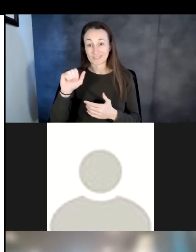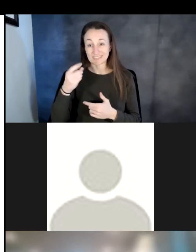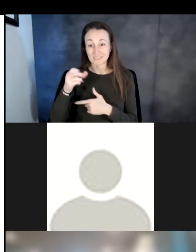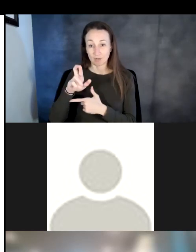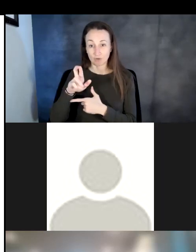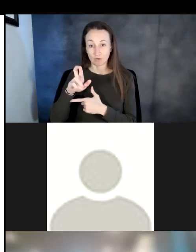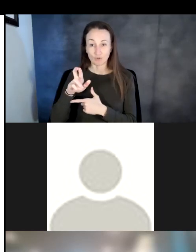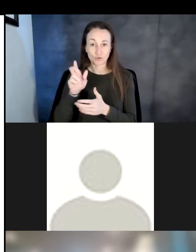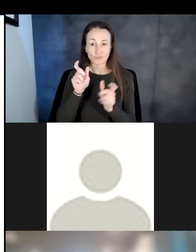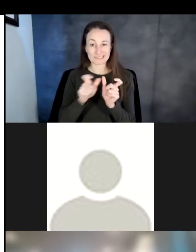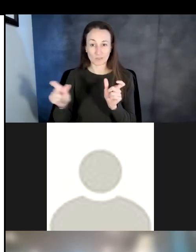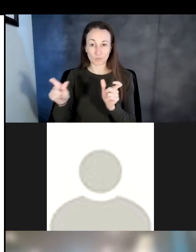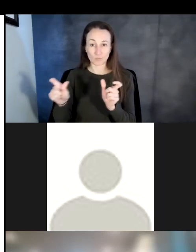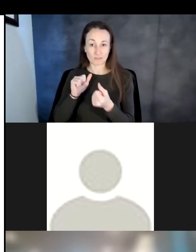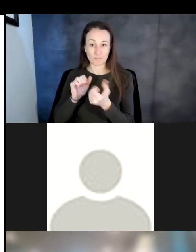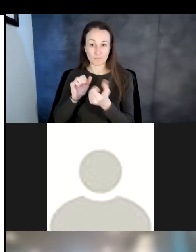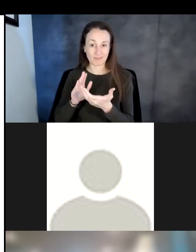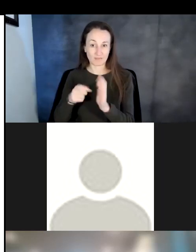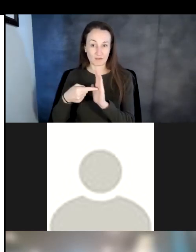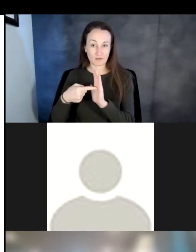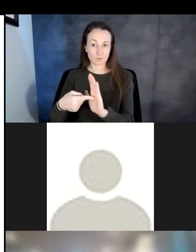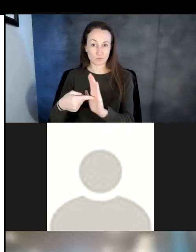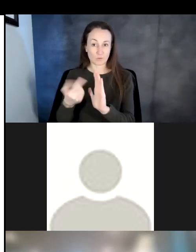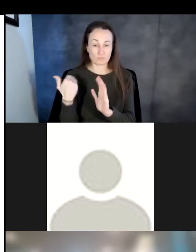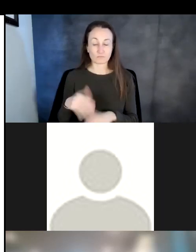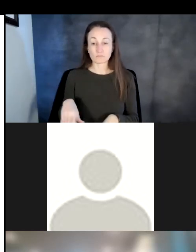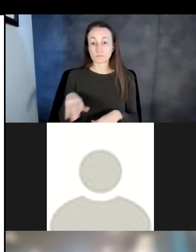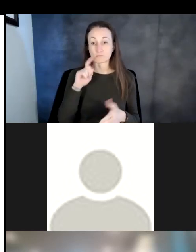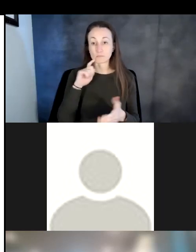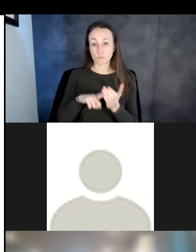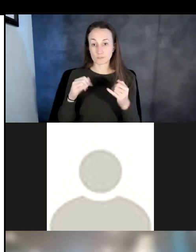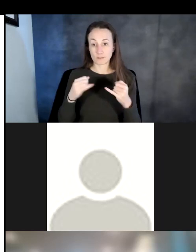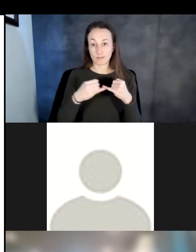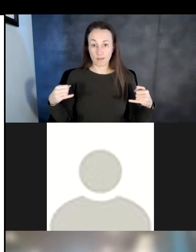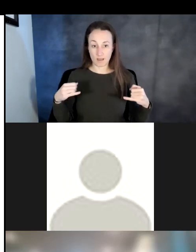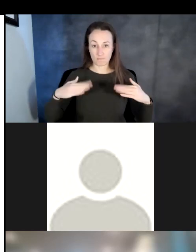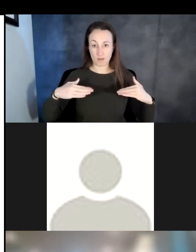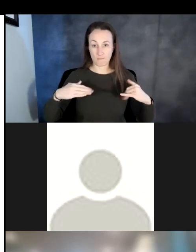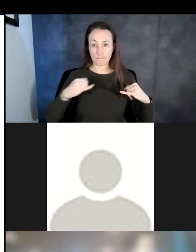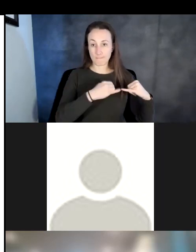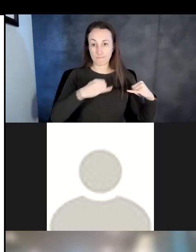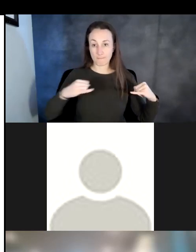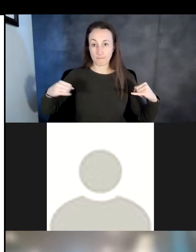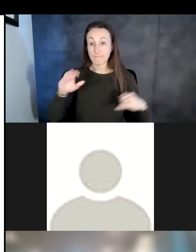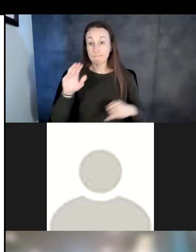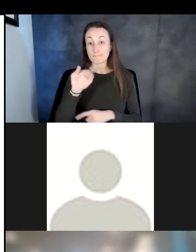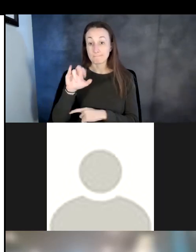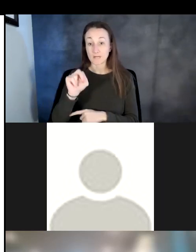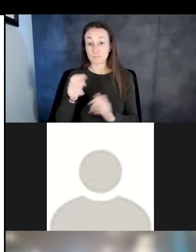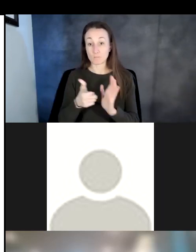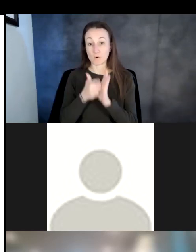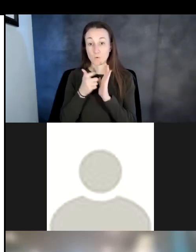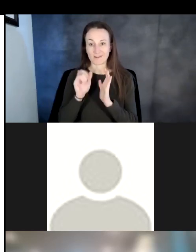that I showed before. But notice also this line here, the minimum number of reads needed. It's actually much